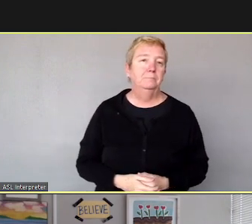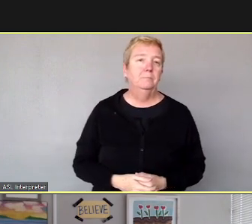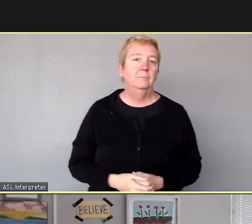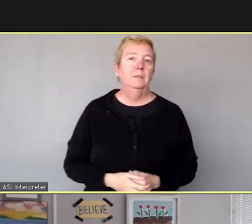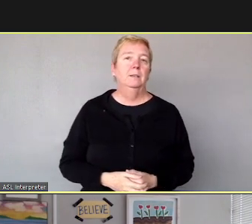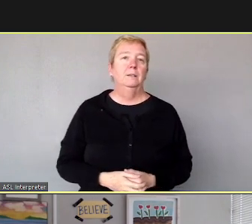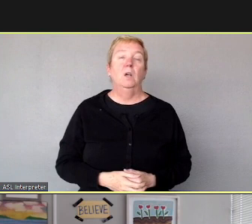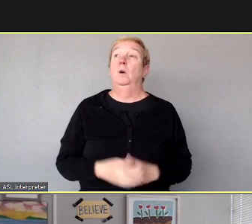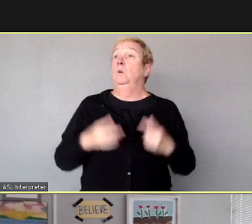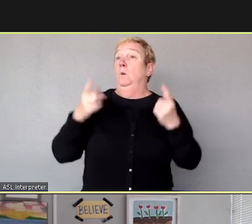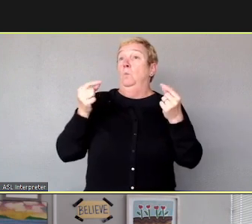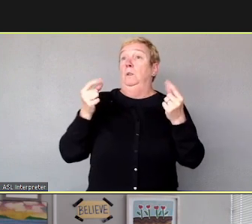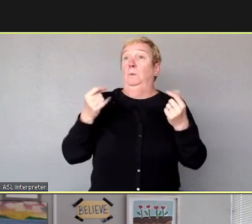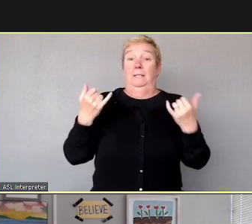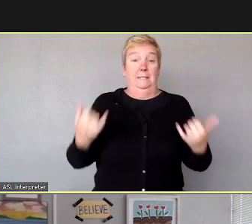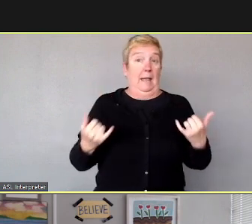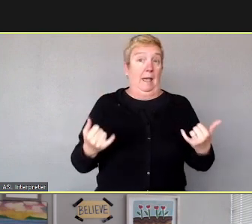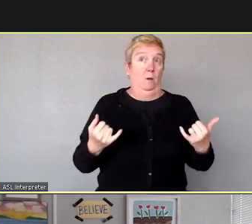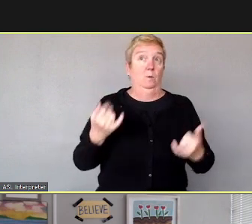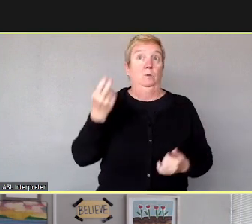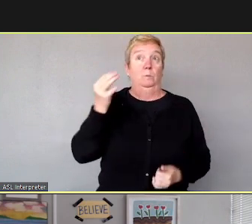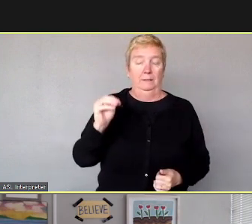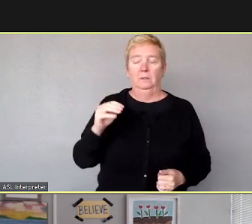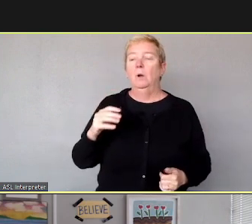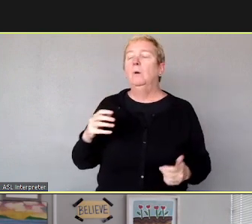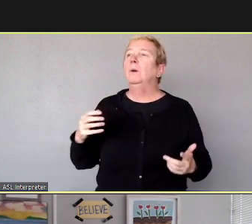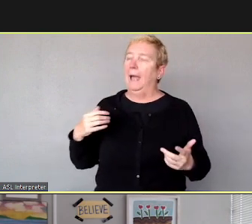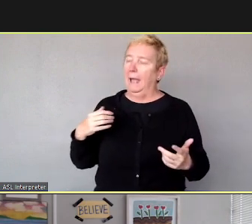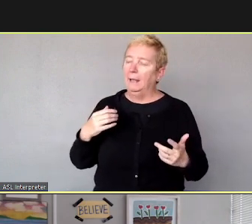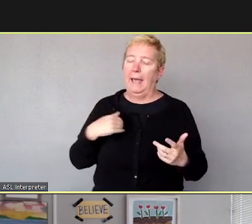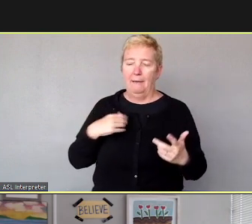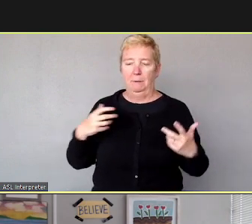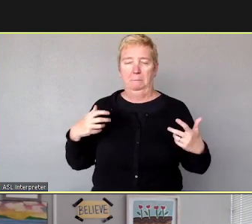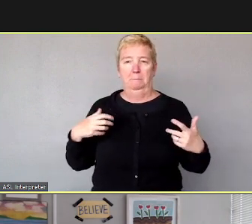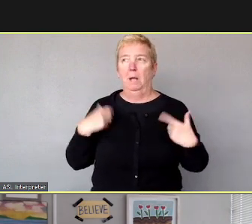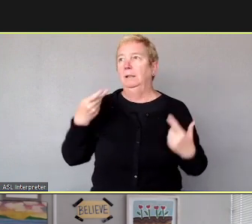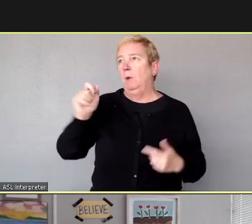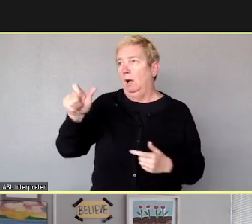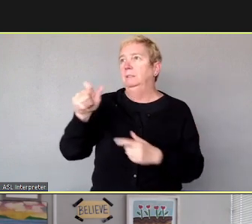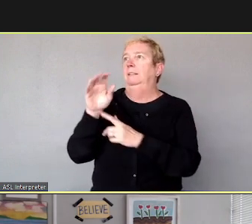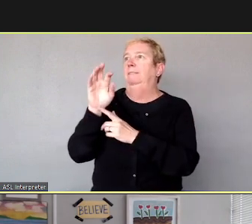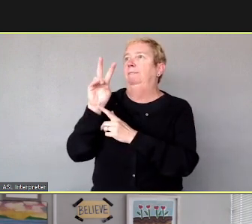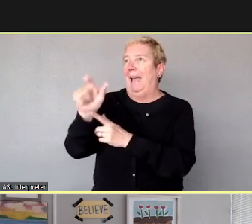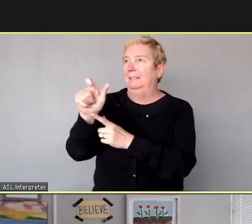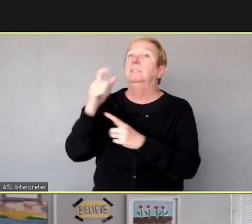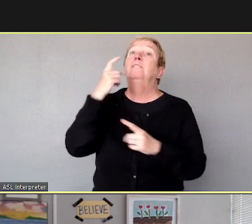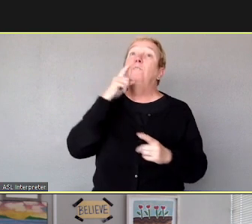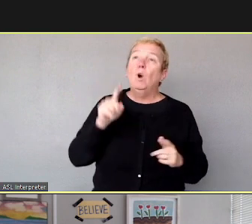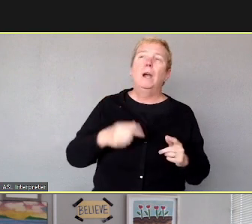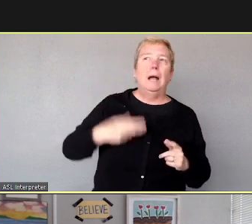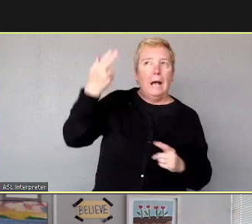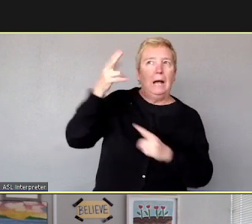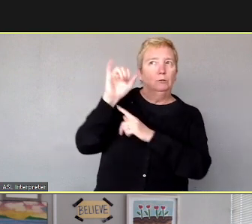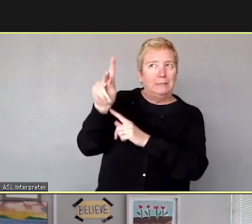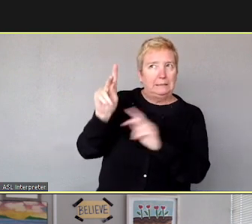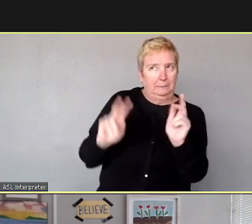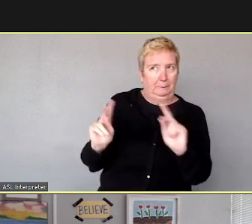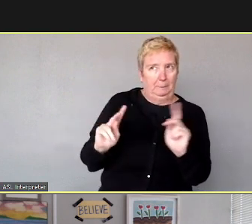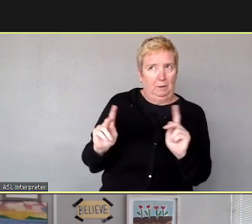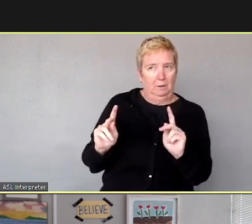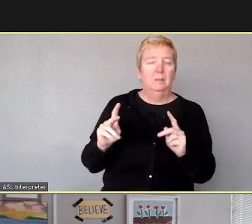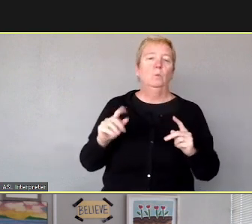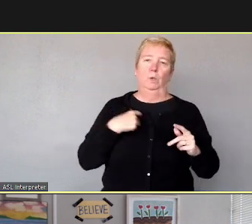So what we're doing right now is actually monkeypox vaccination for high risk people at high risk, and it's starting to ramp